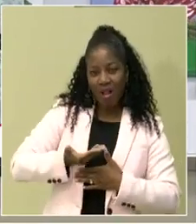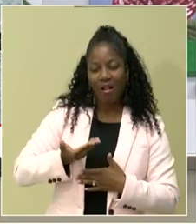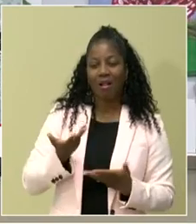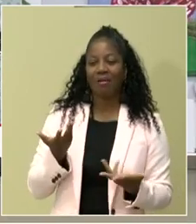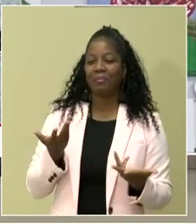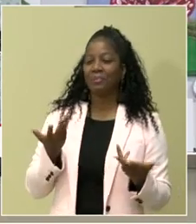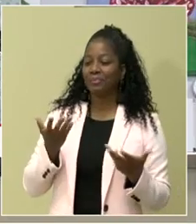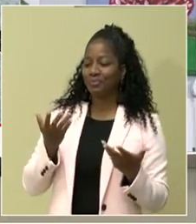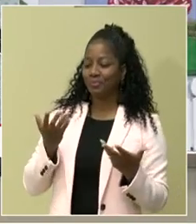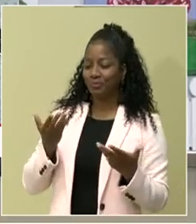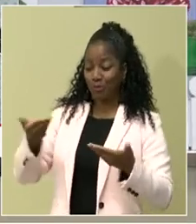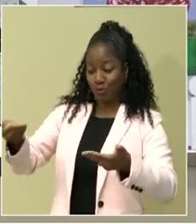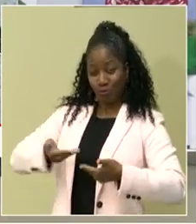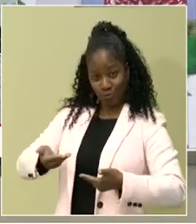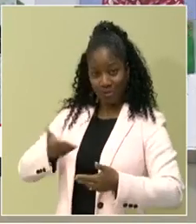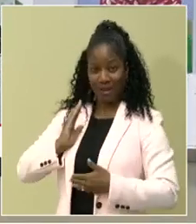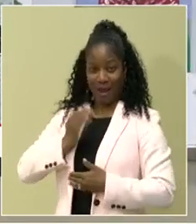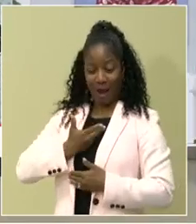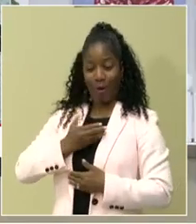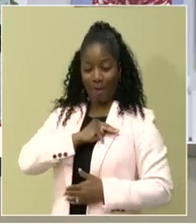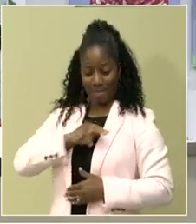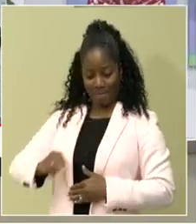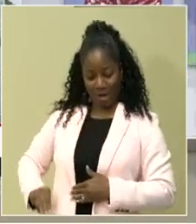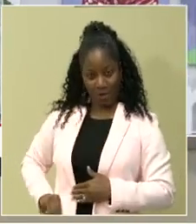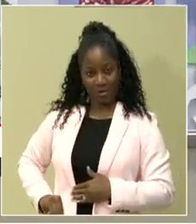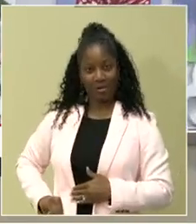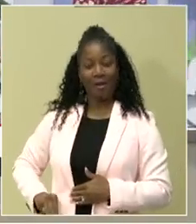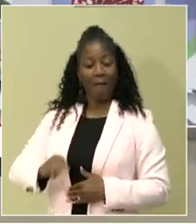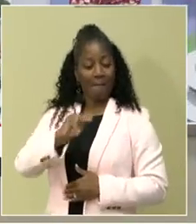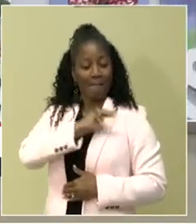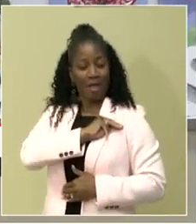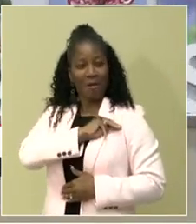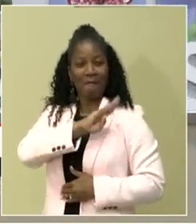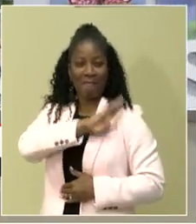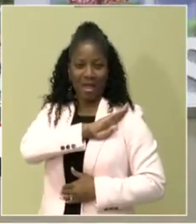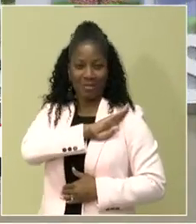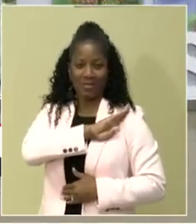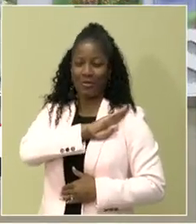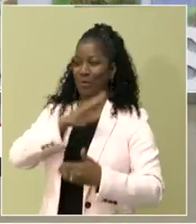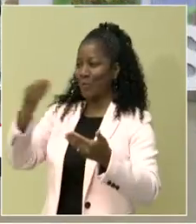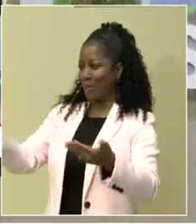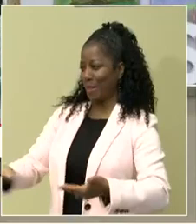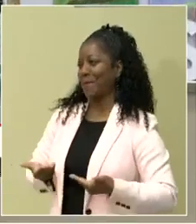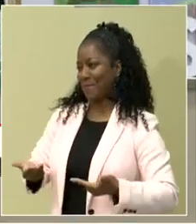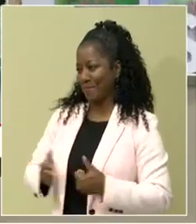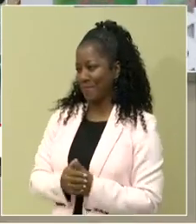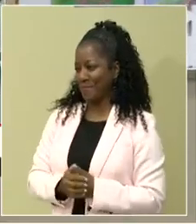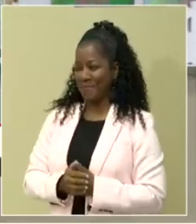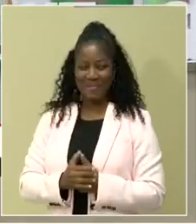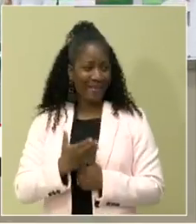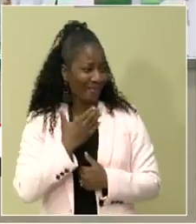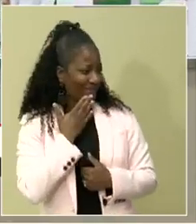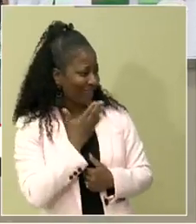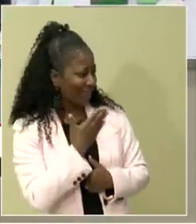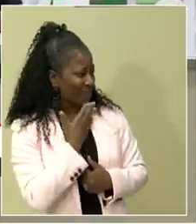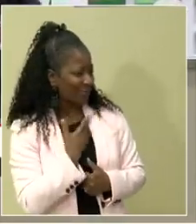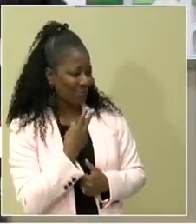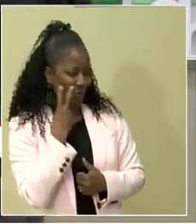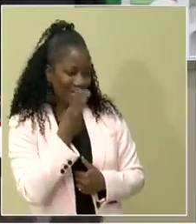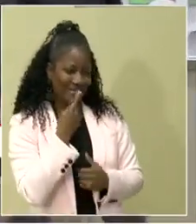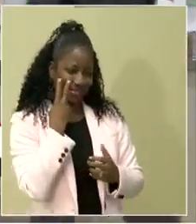introduce our mayor, Mayor Muriel Bowser. Welcome, Mayor Bowser. Yes,